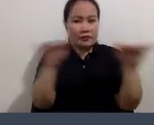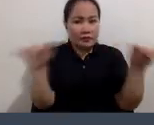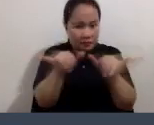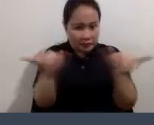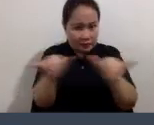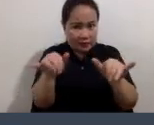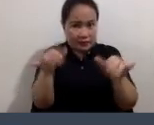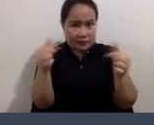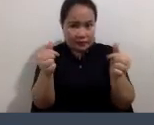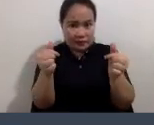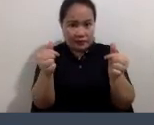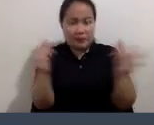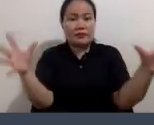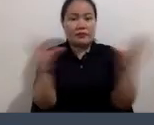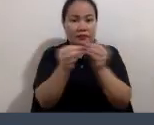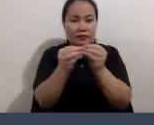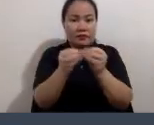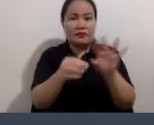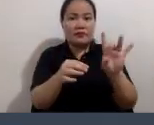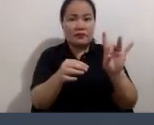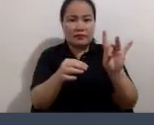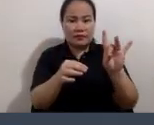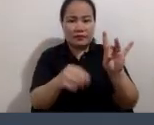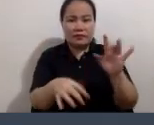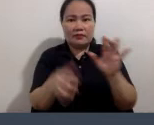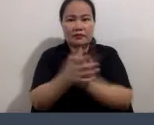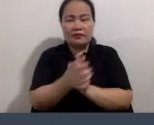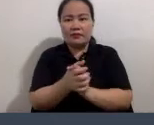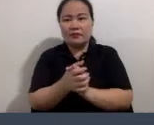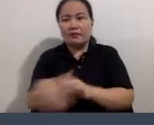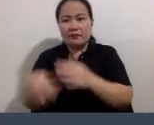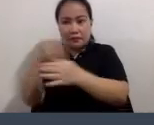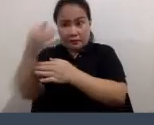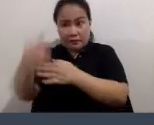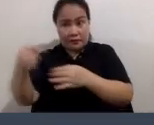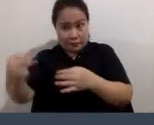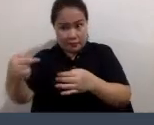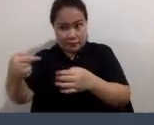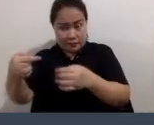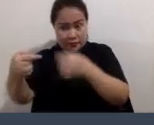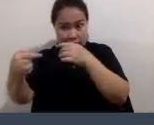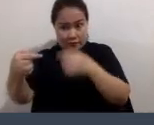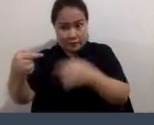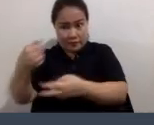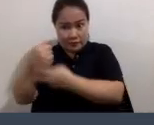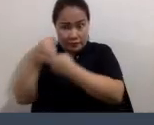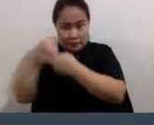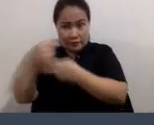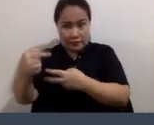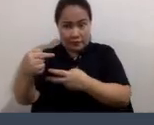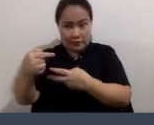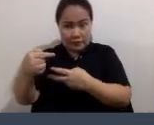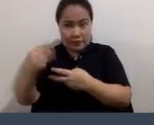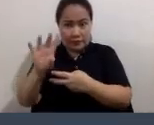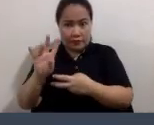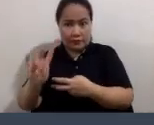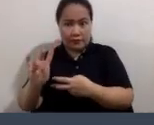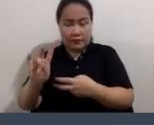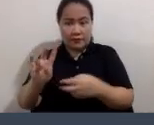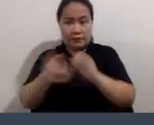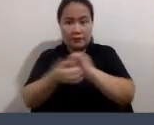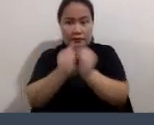So, same sign, add. Okay. Next, negative 7. Keep si negative